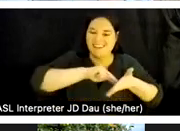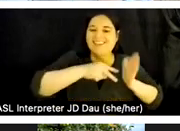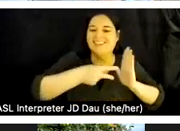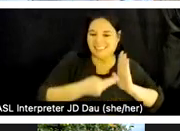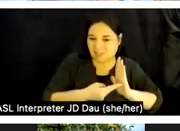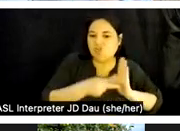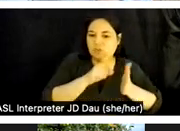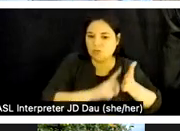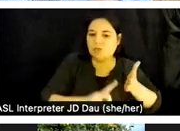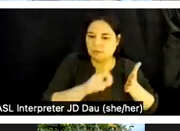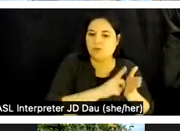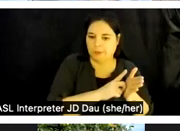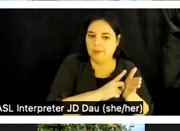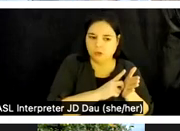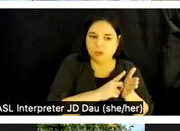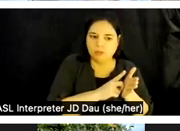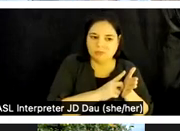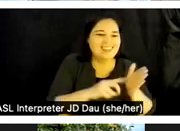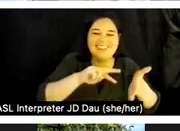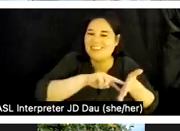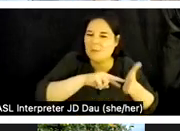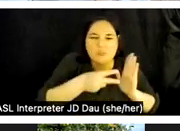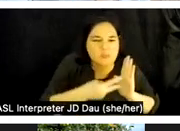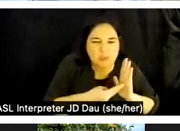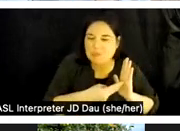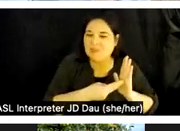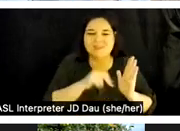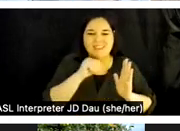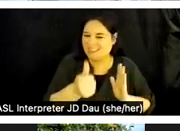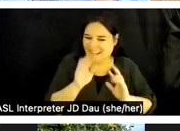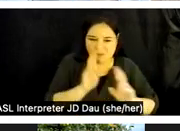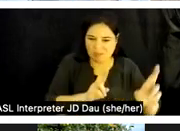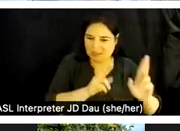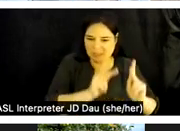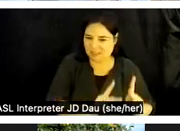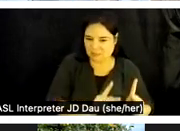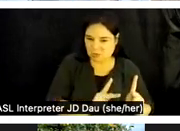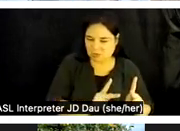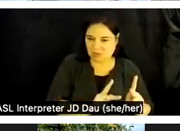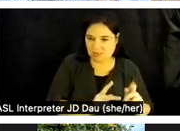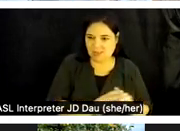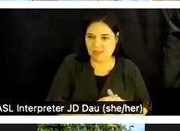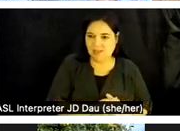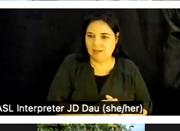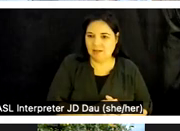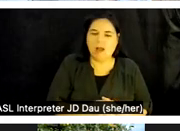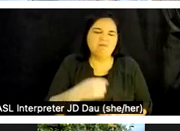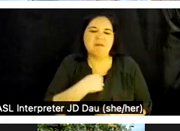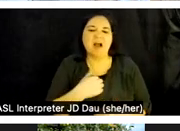discrimination, purposely treating people less favorably. So I won't rent to